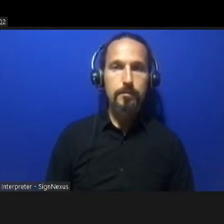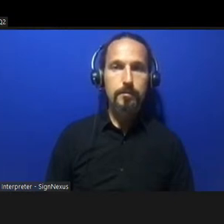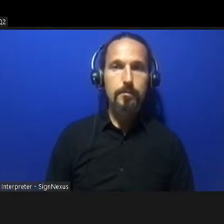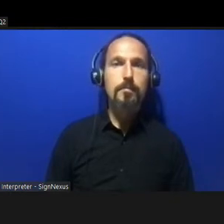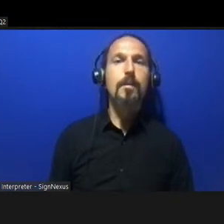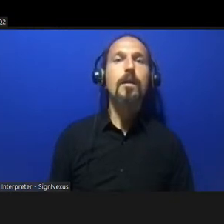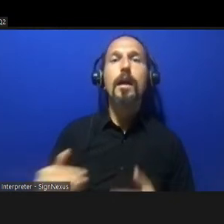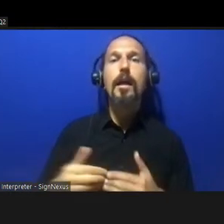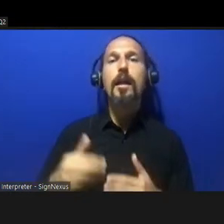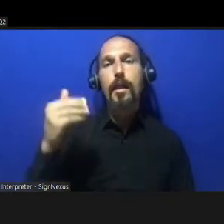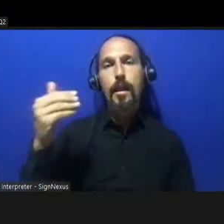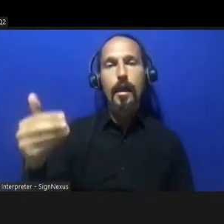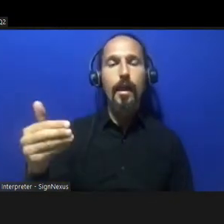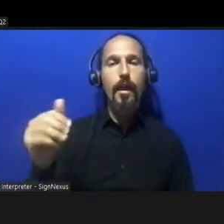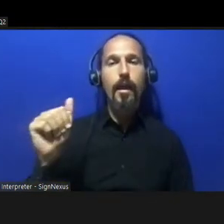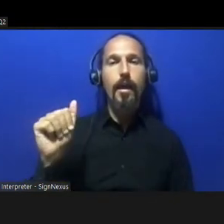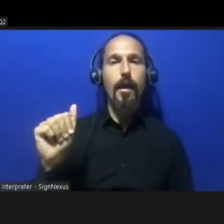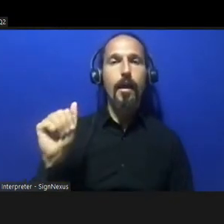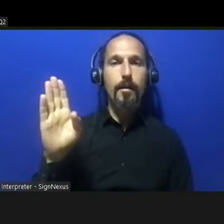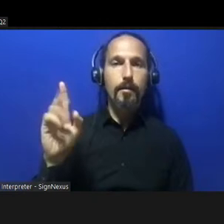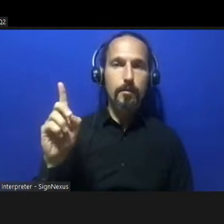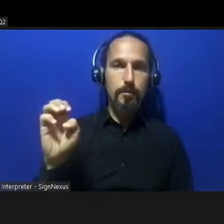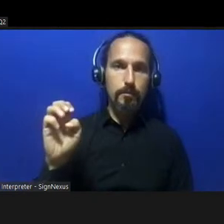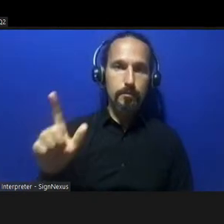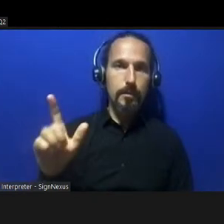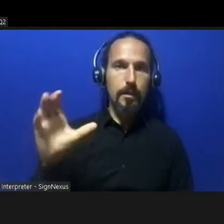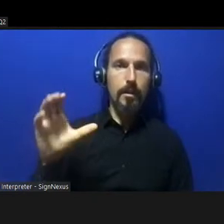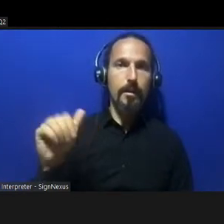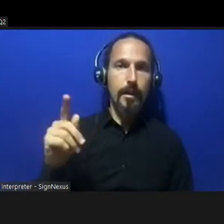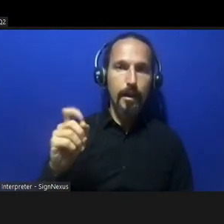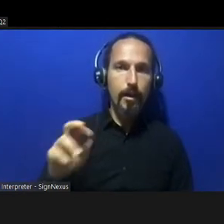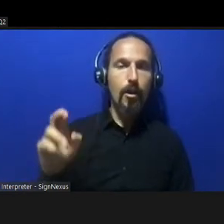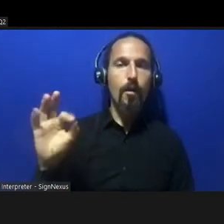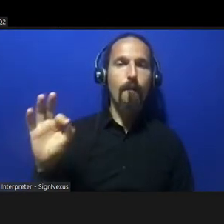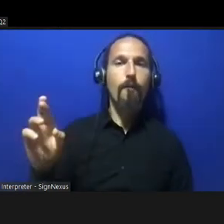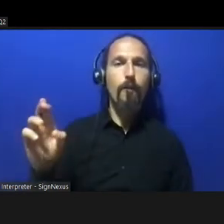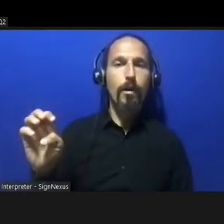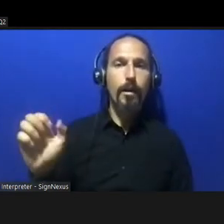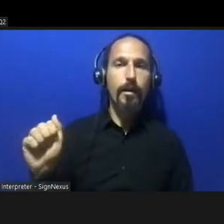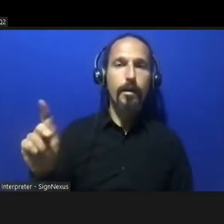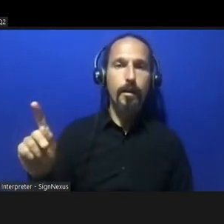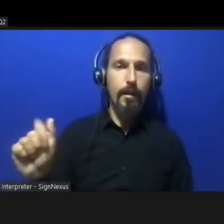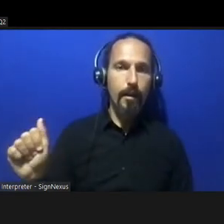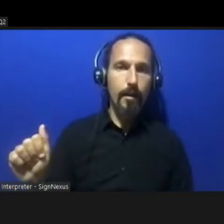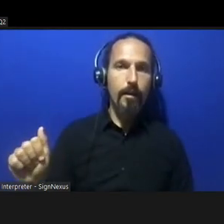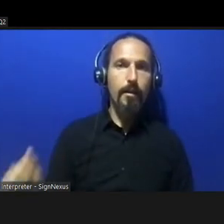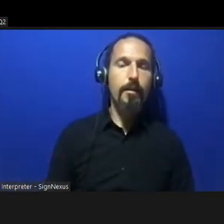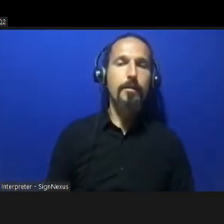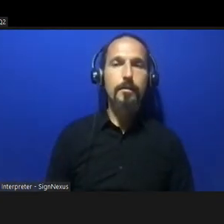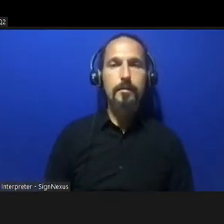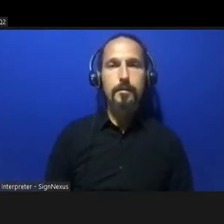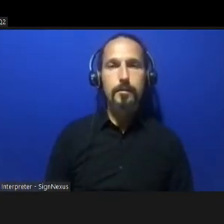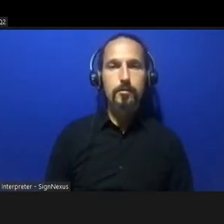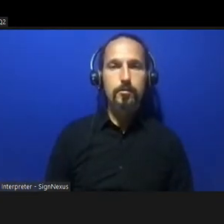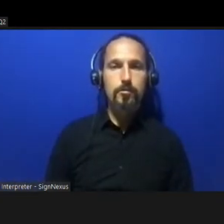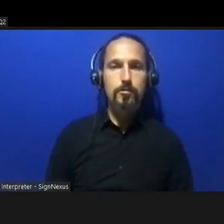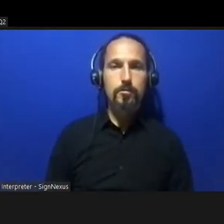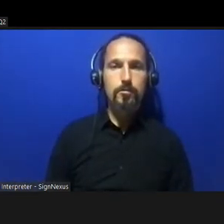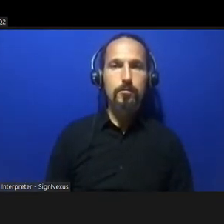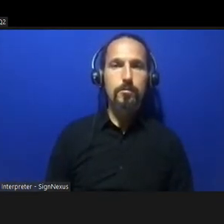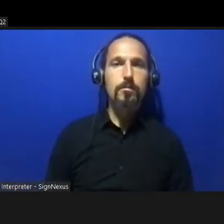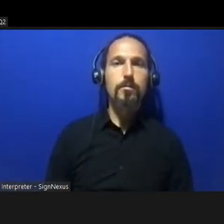our next speaker is abdel kader frica followed by jan excuse me john d'amato